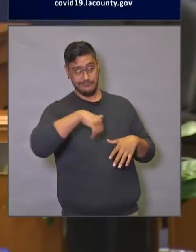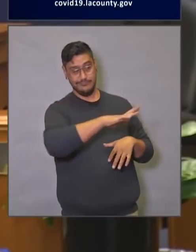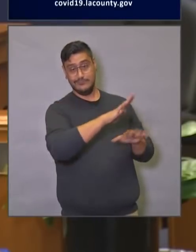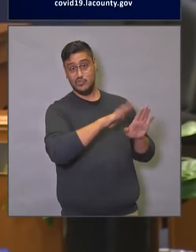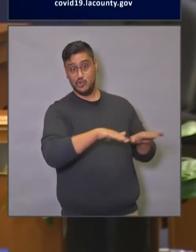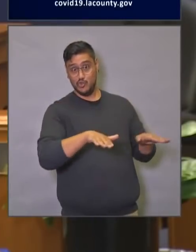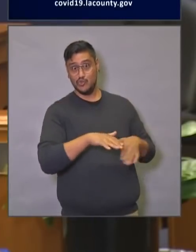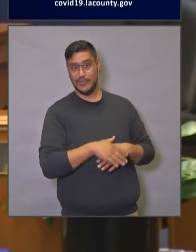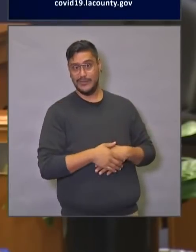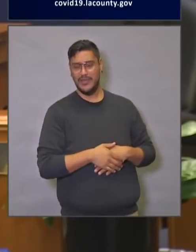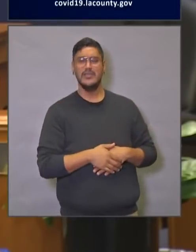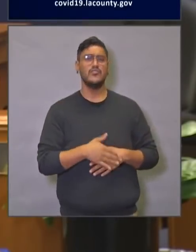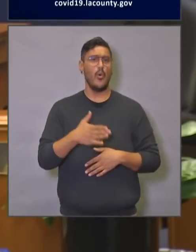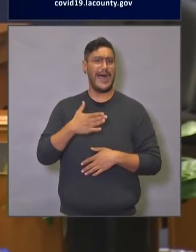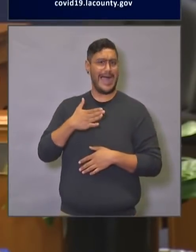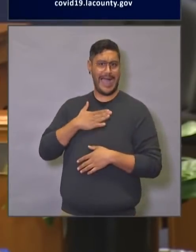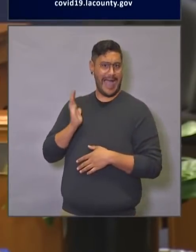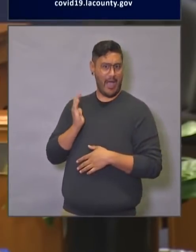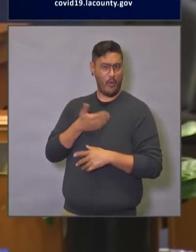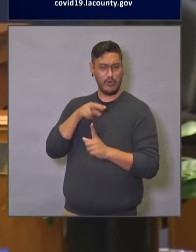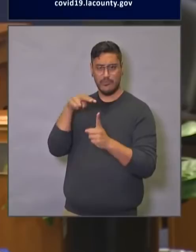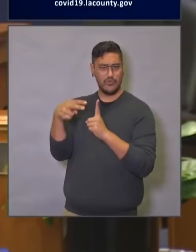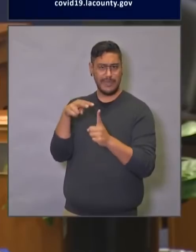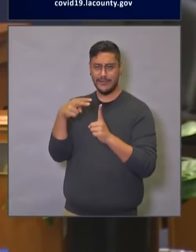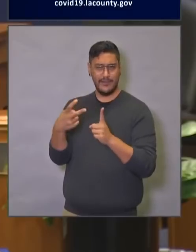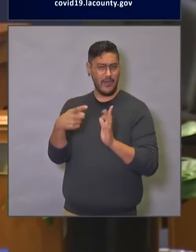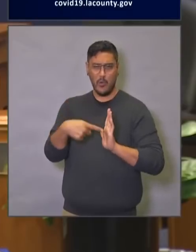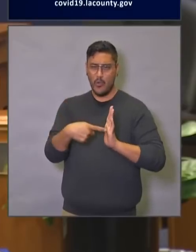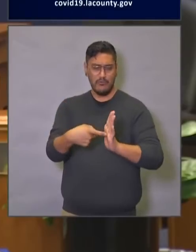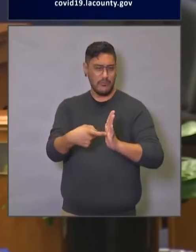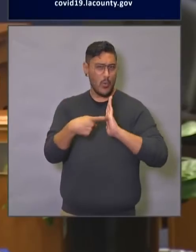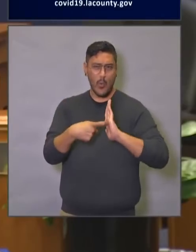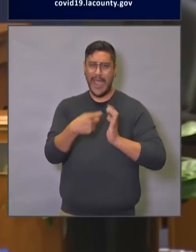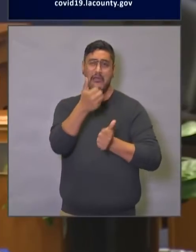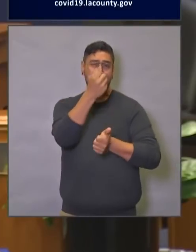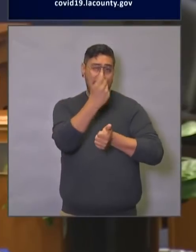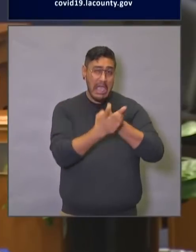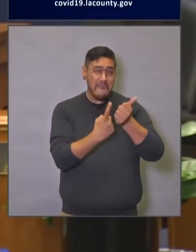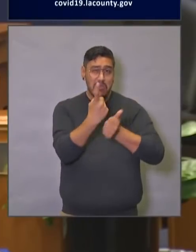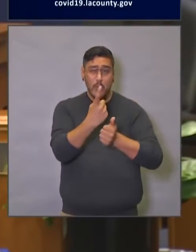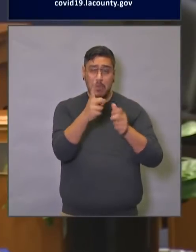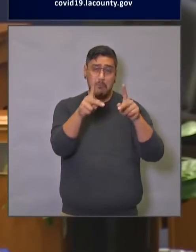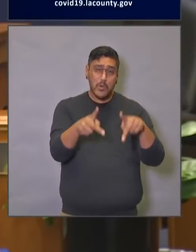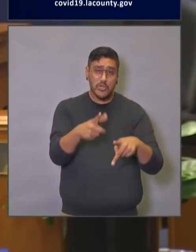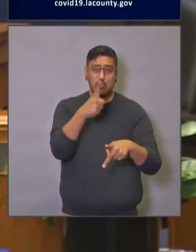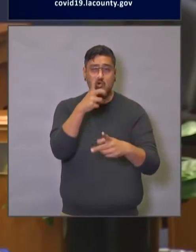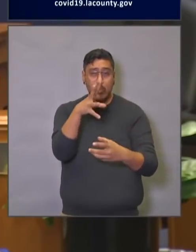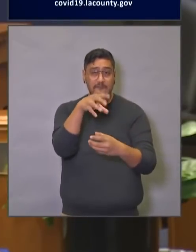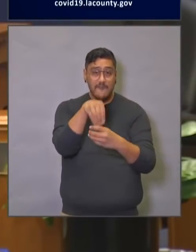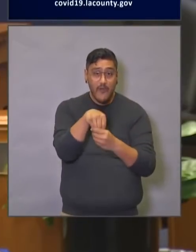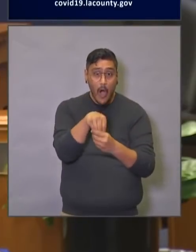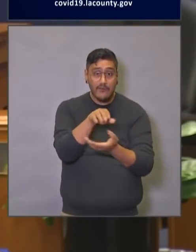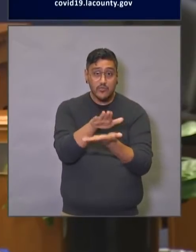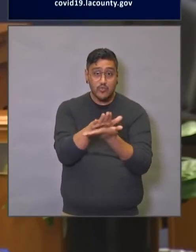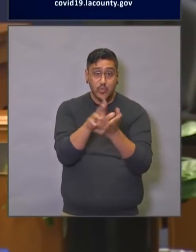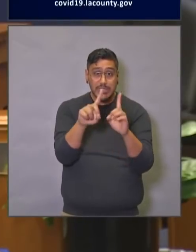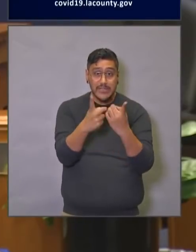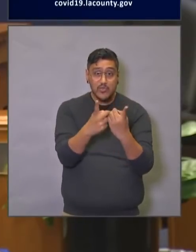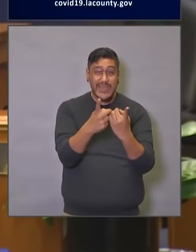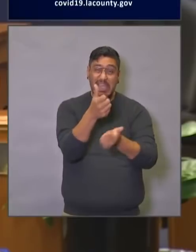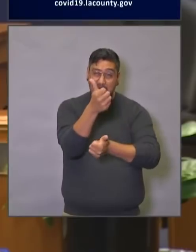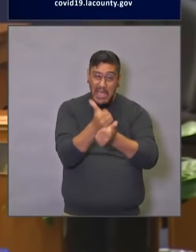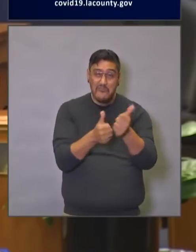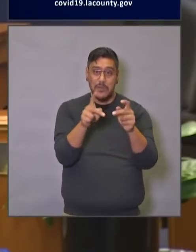level of support from everybody who's in that school community for those schools to be able to reopen effectively. But